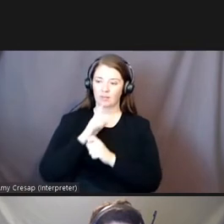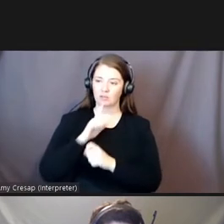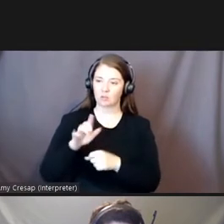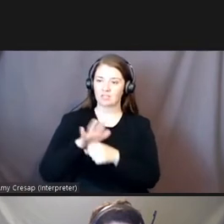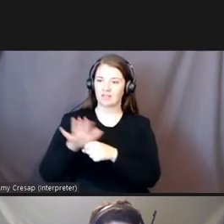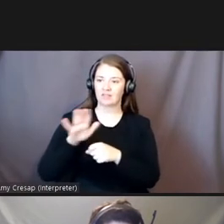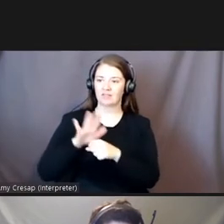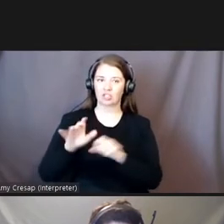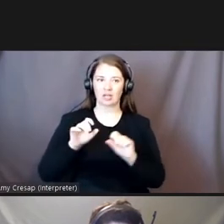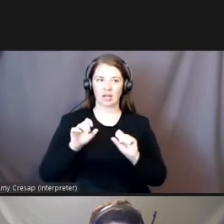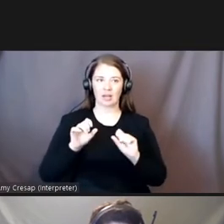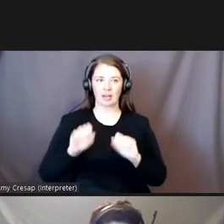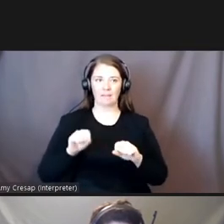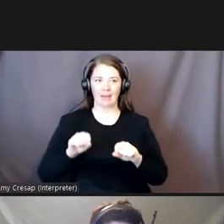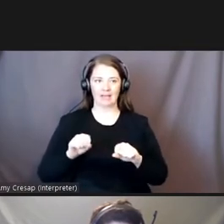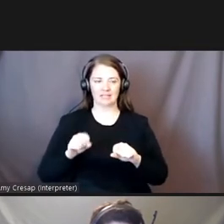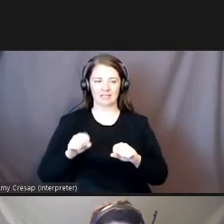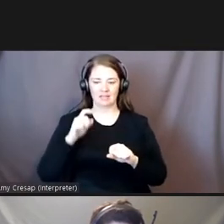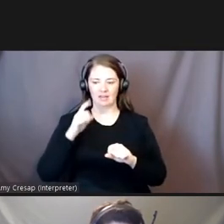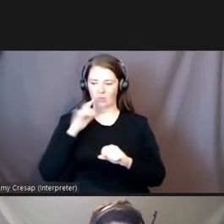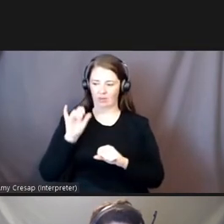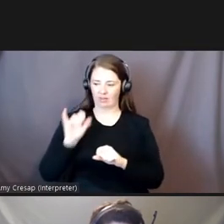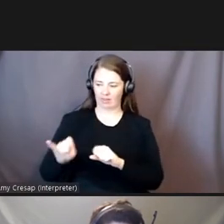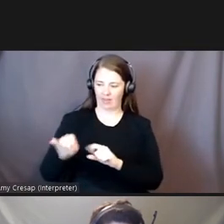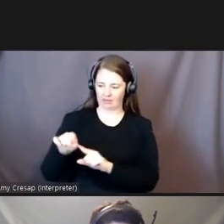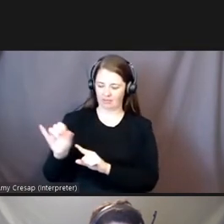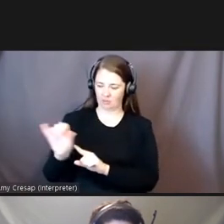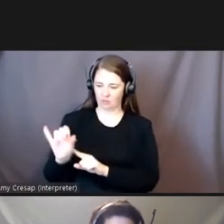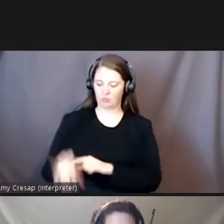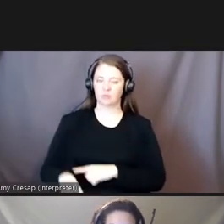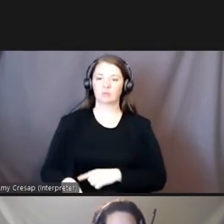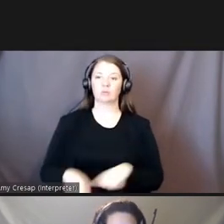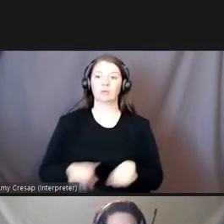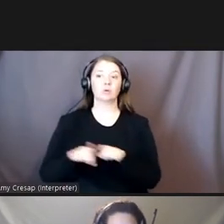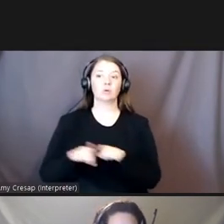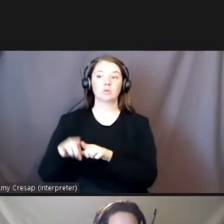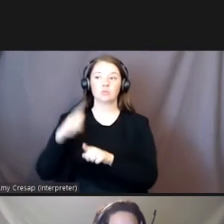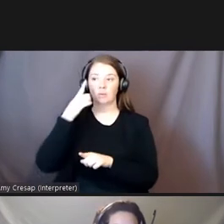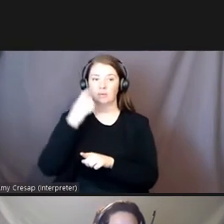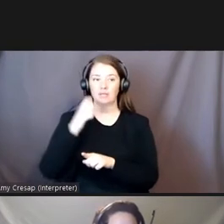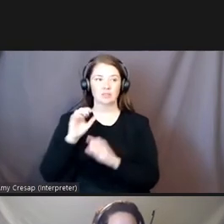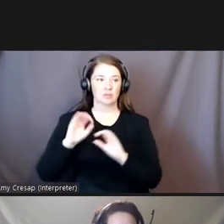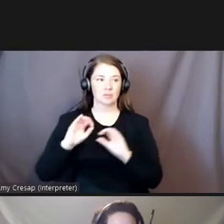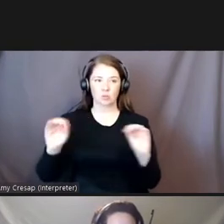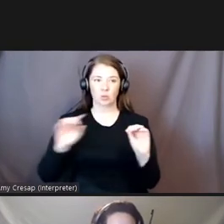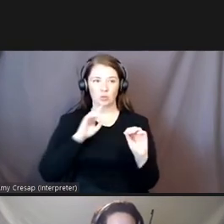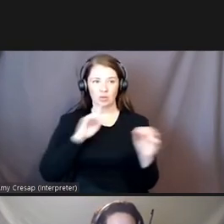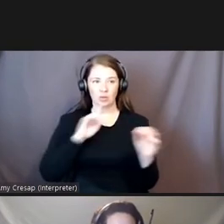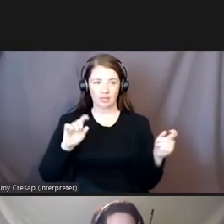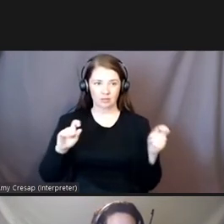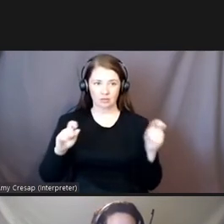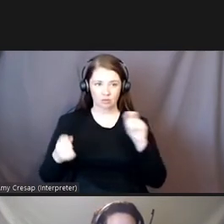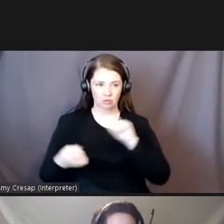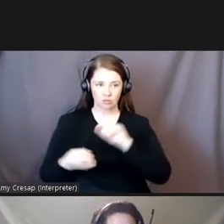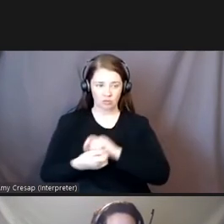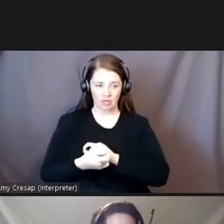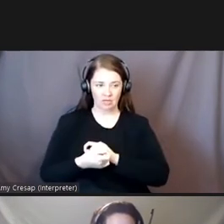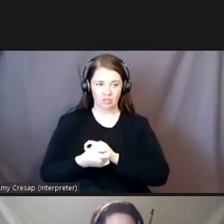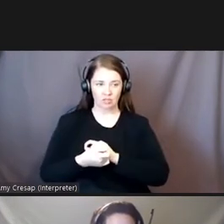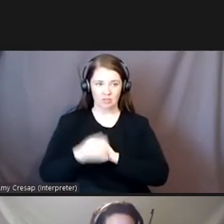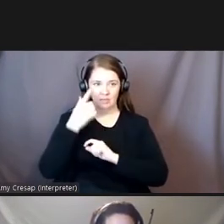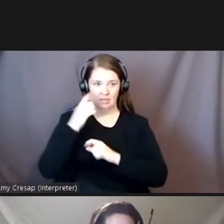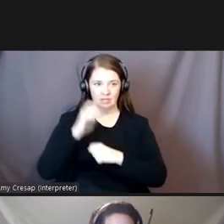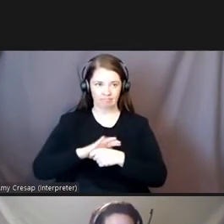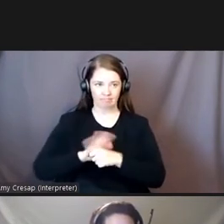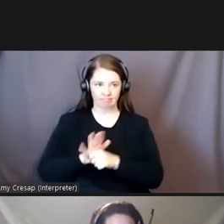sufficient capacity there. And given the absence of material changes in the coronavirus and